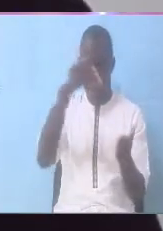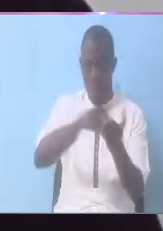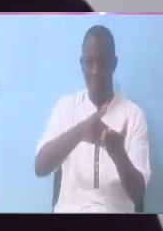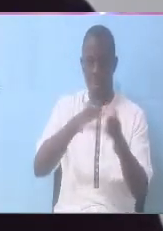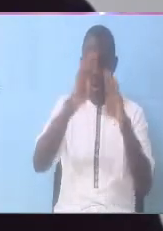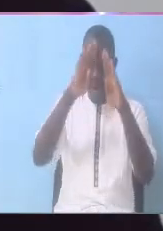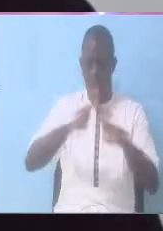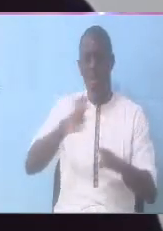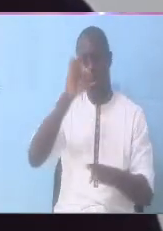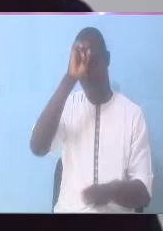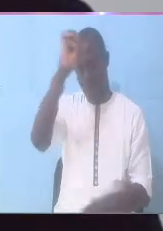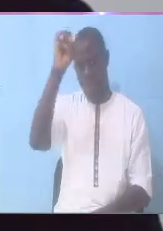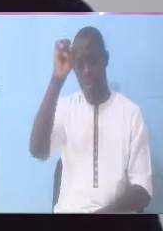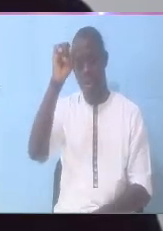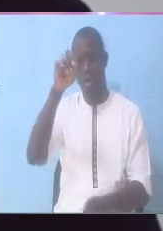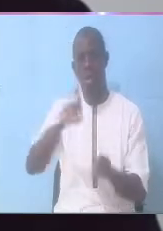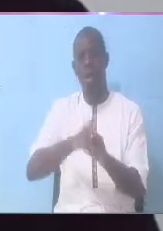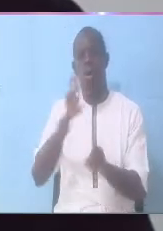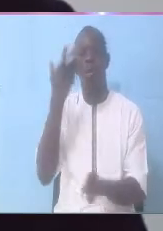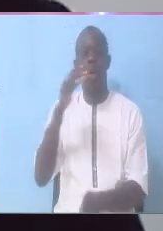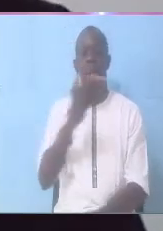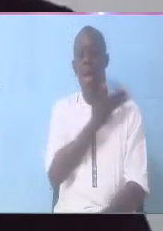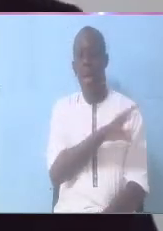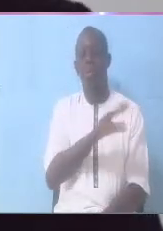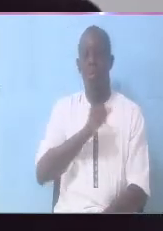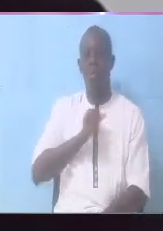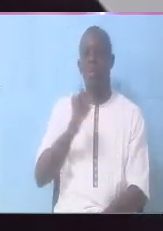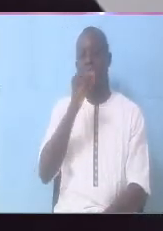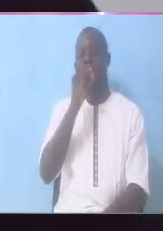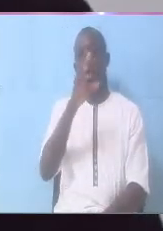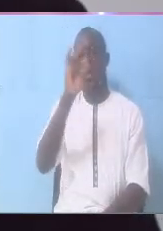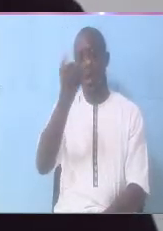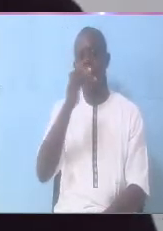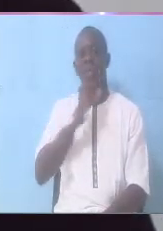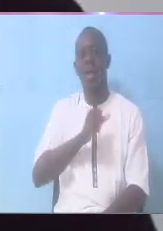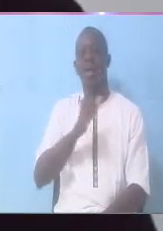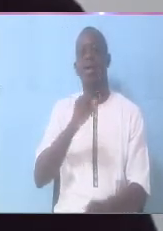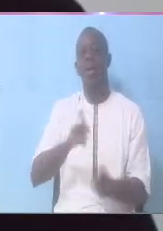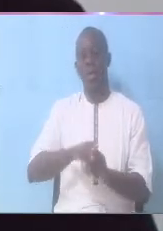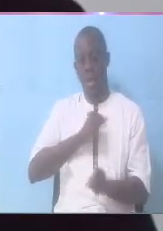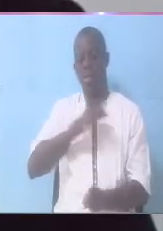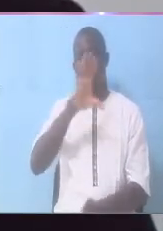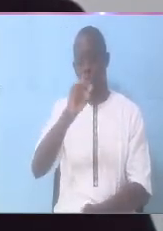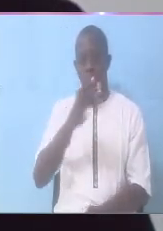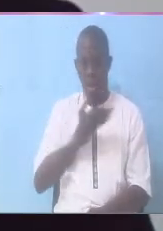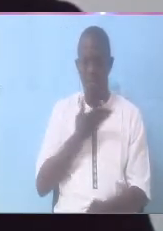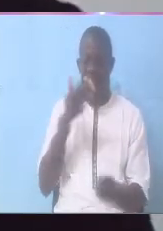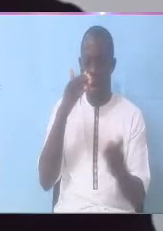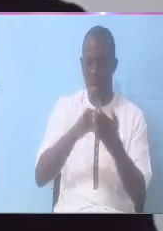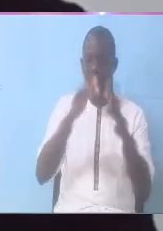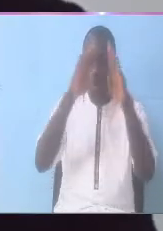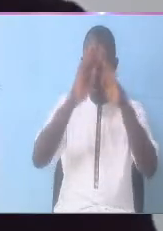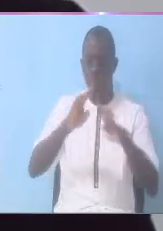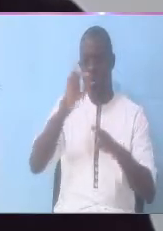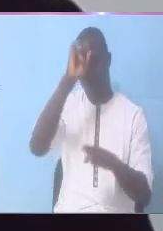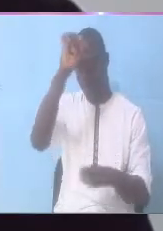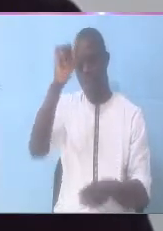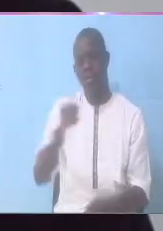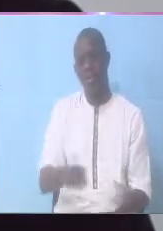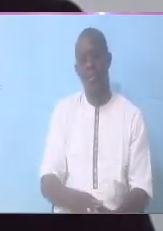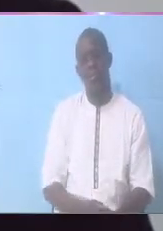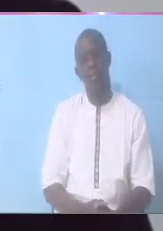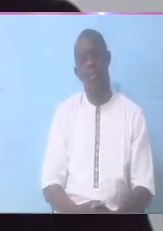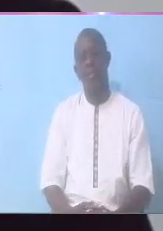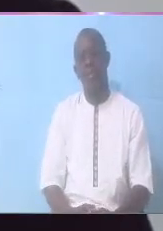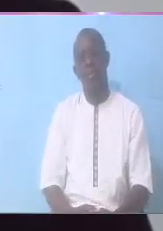when Musa came, he said to me, did Tumbul call you? I said, yes sir, he did. Between Otumolem. Birim Musa Jammeh nata